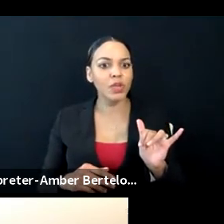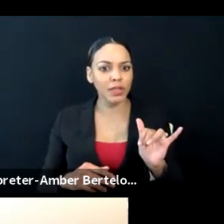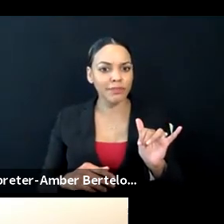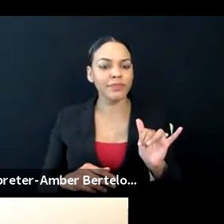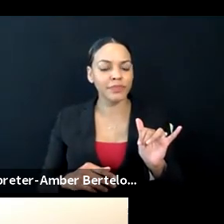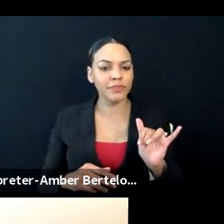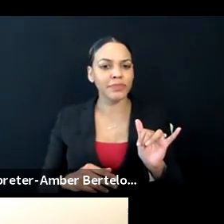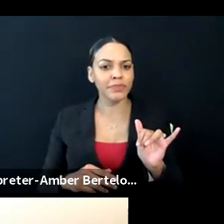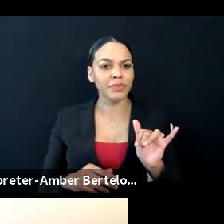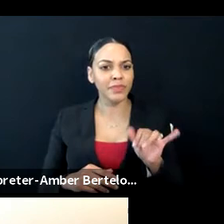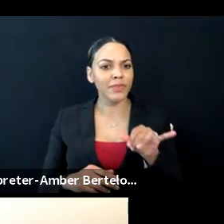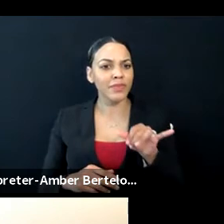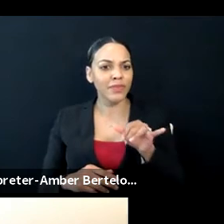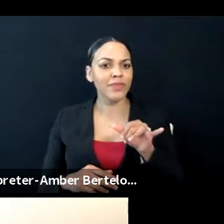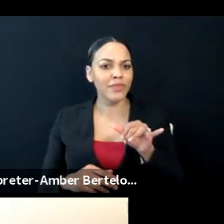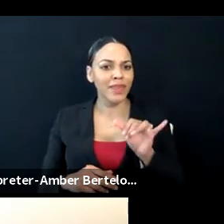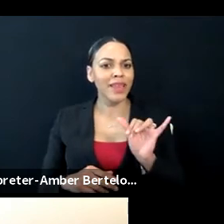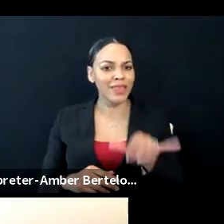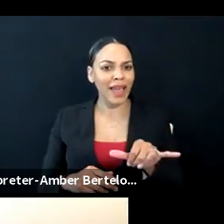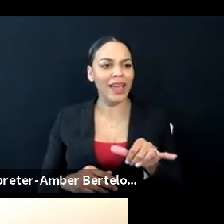mom,